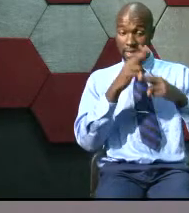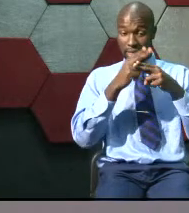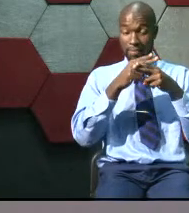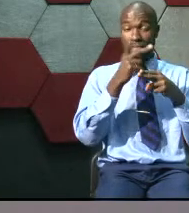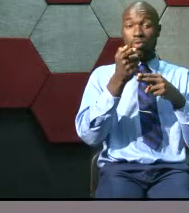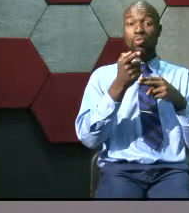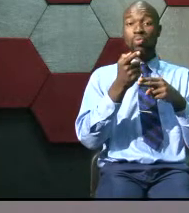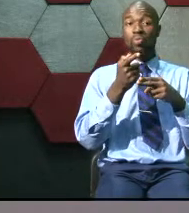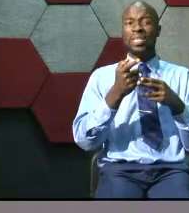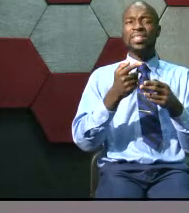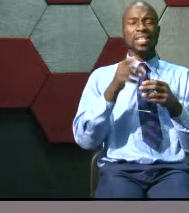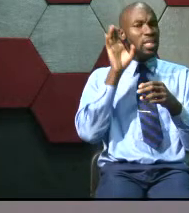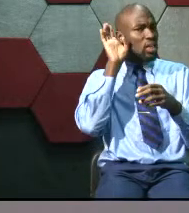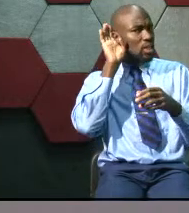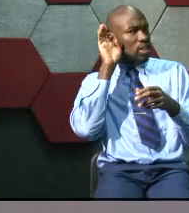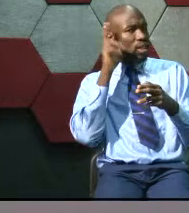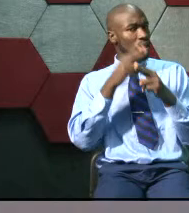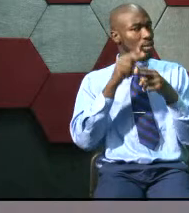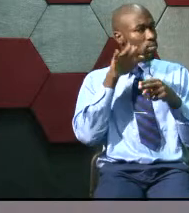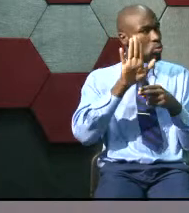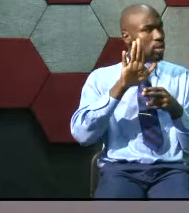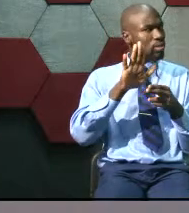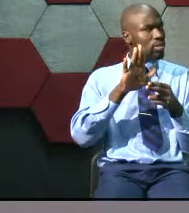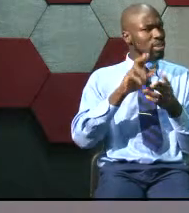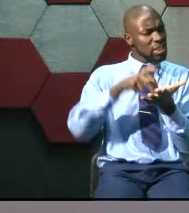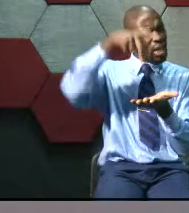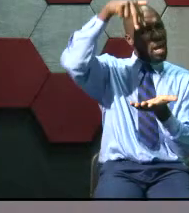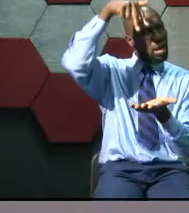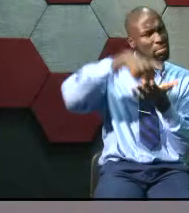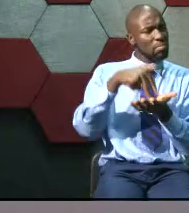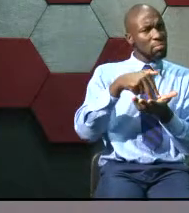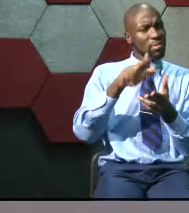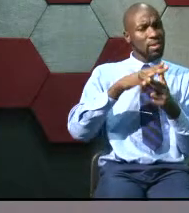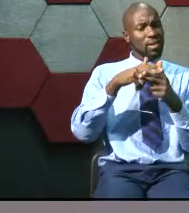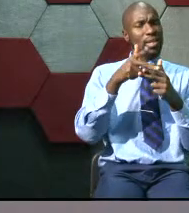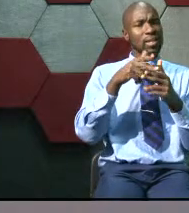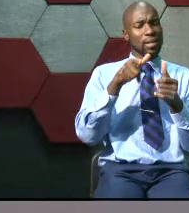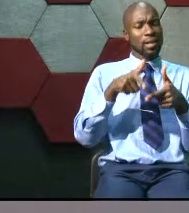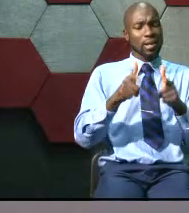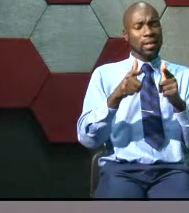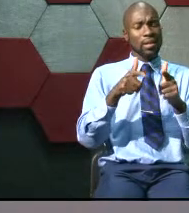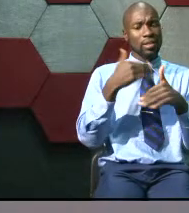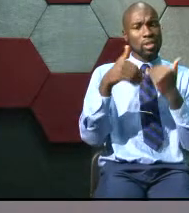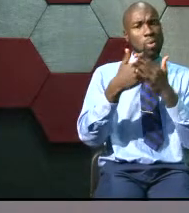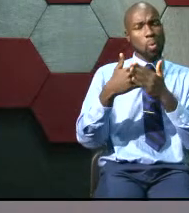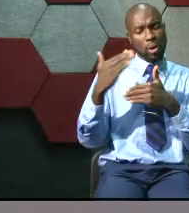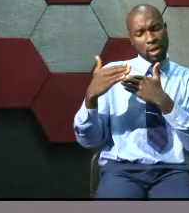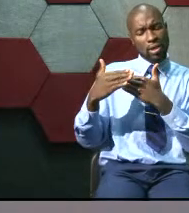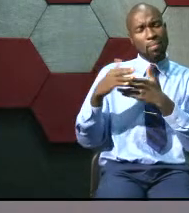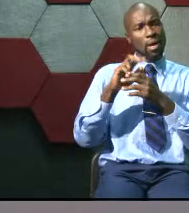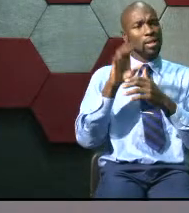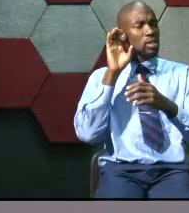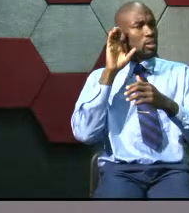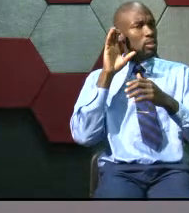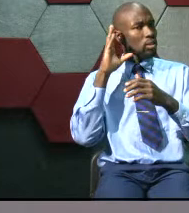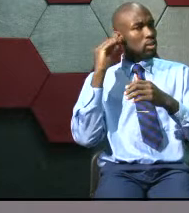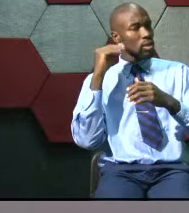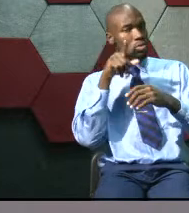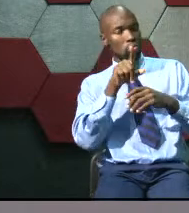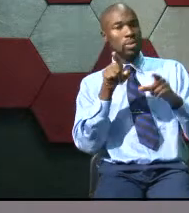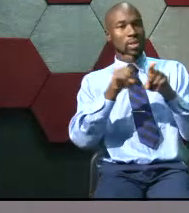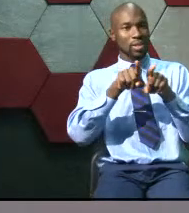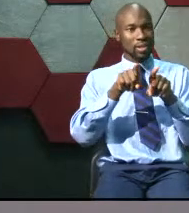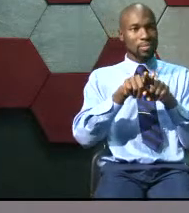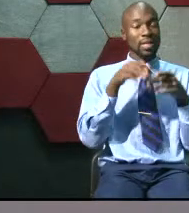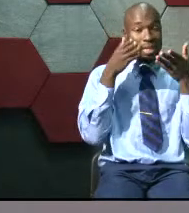and scream and get excited at home. Let the whole neighborhood, let the whole county, wherever you are in the country, we want to hear you from